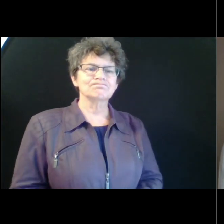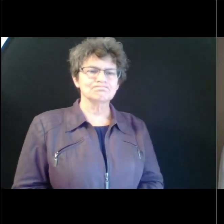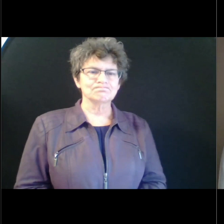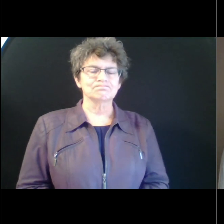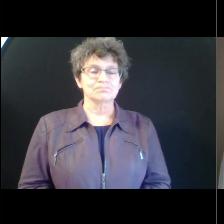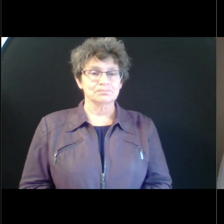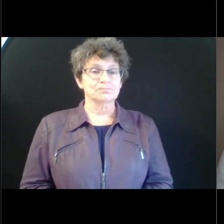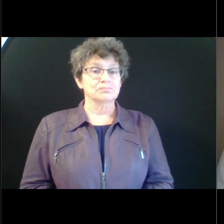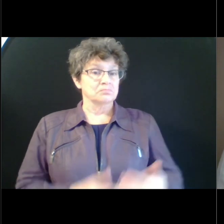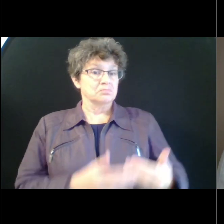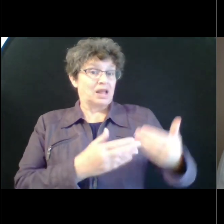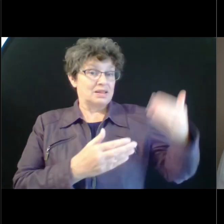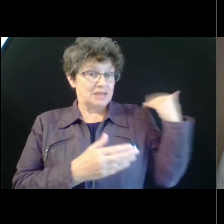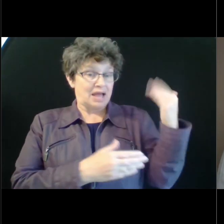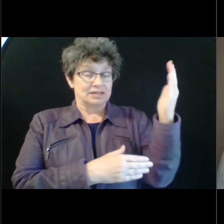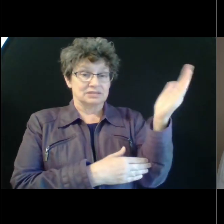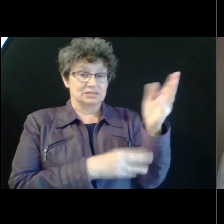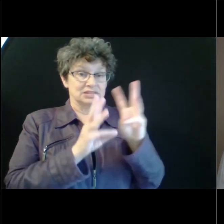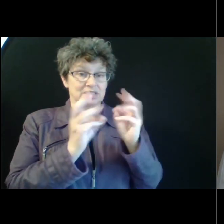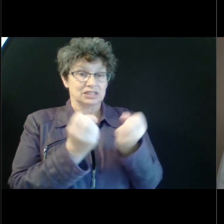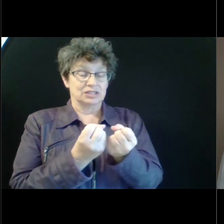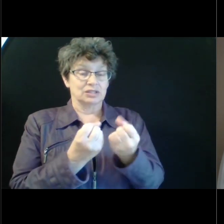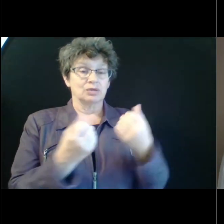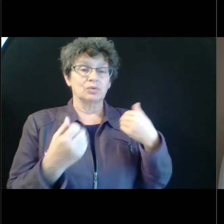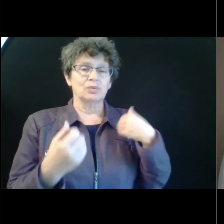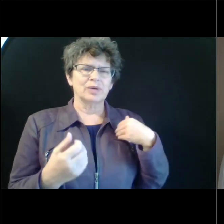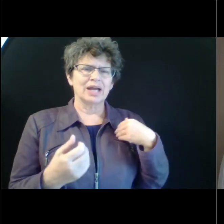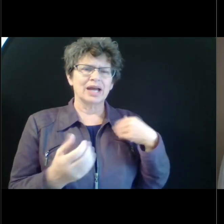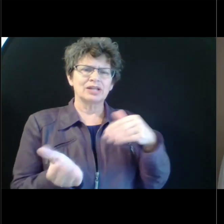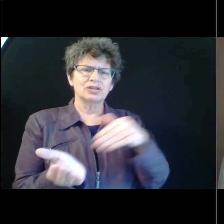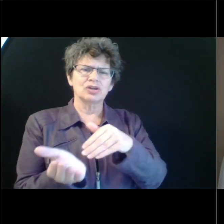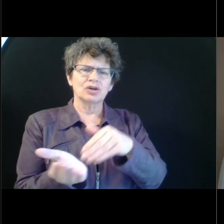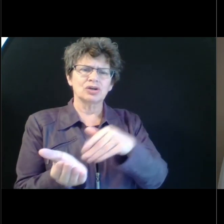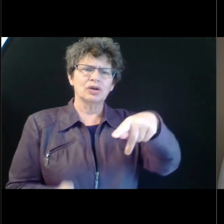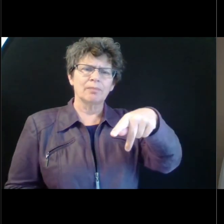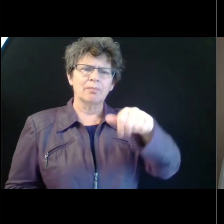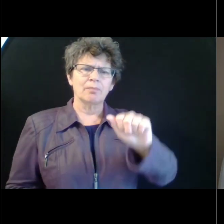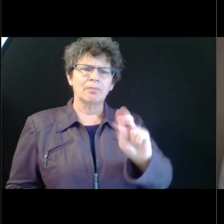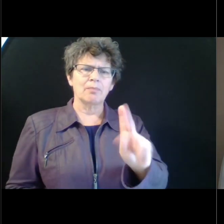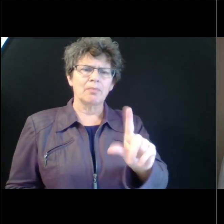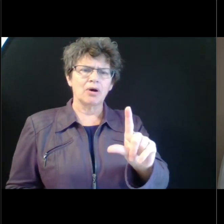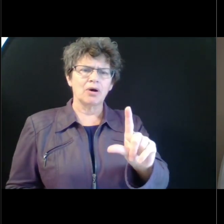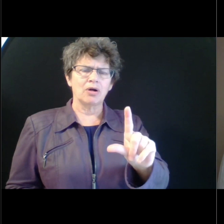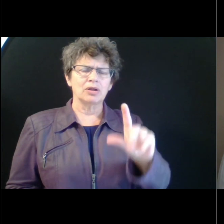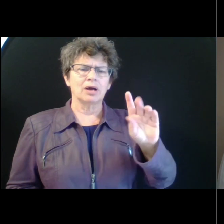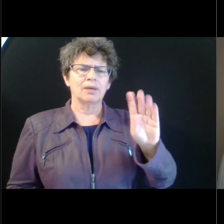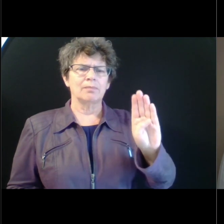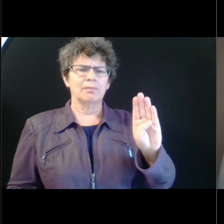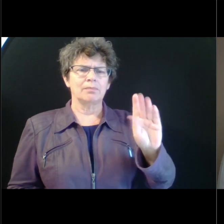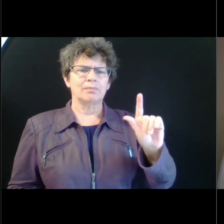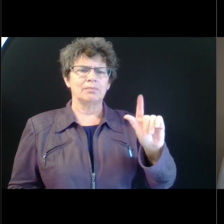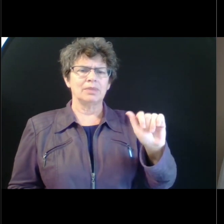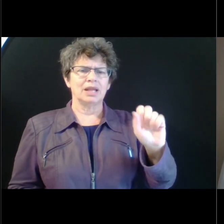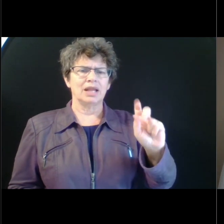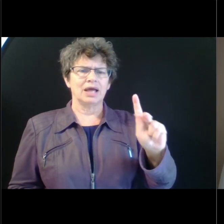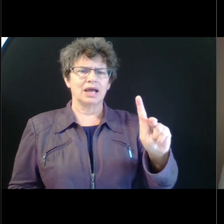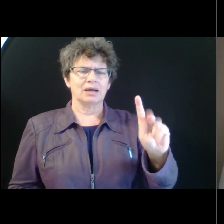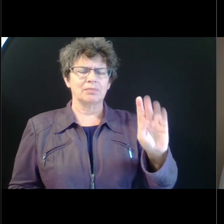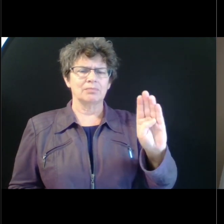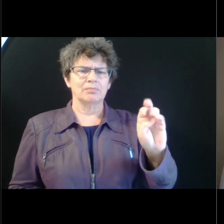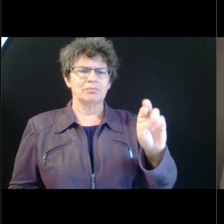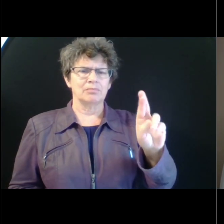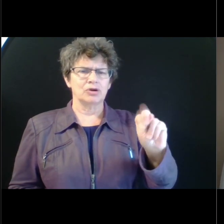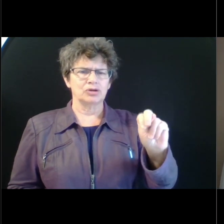our last session, we had Dr. Paul Blackburn. He was part of a nonprofit initiative,